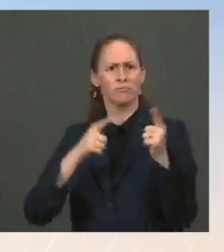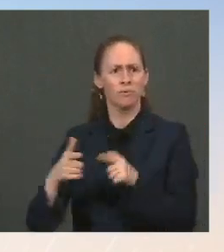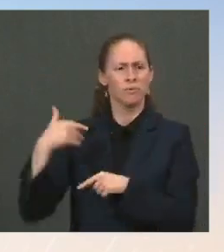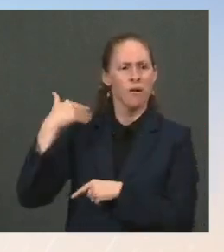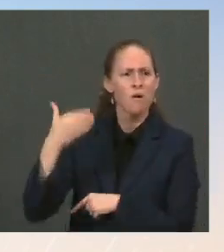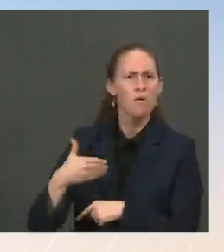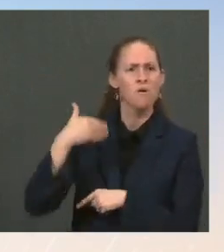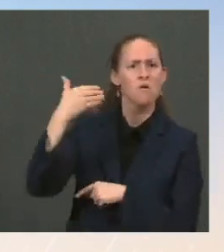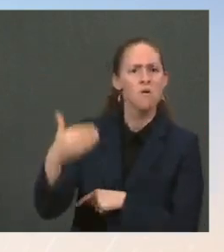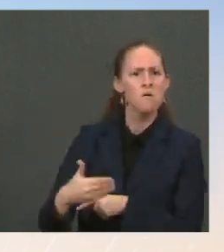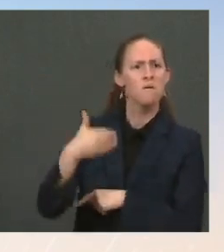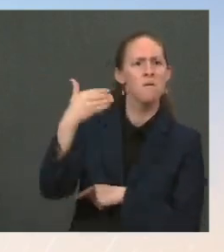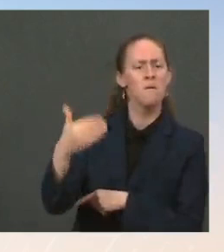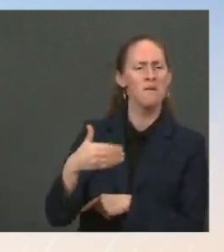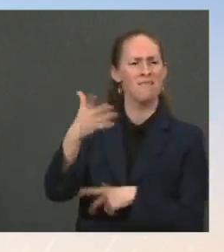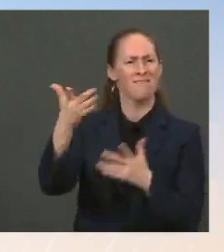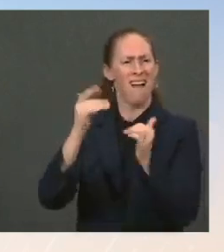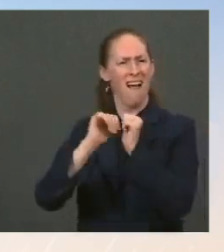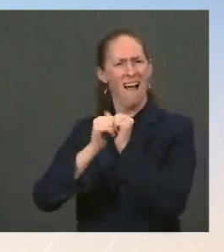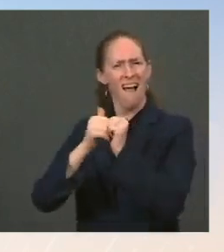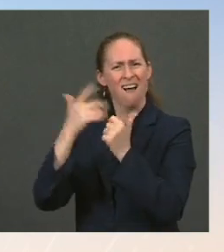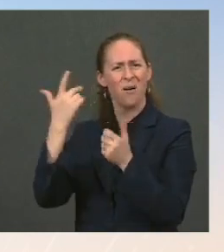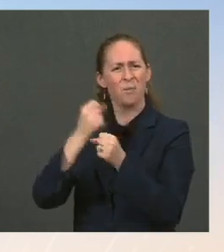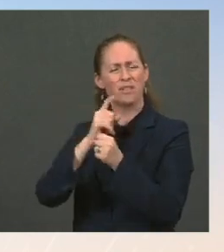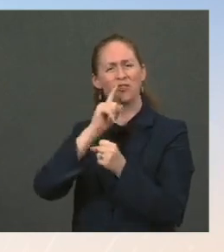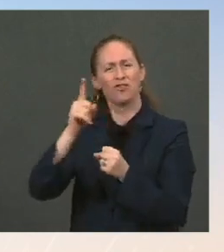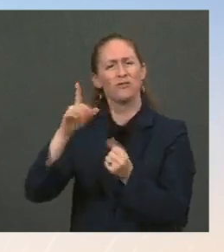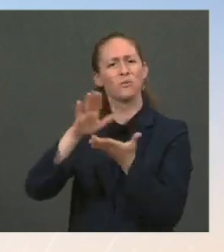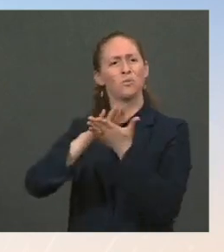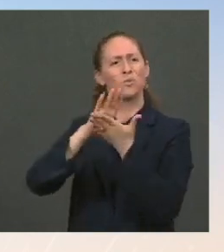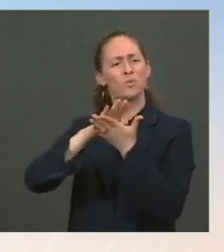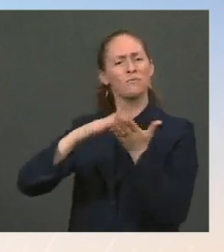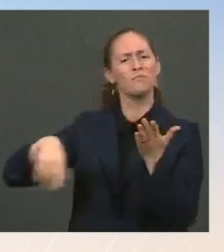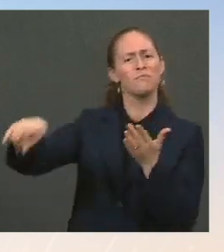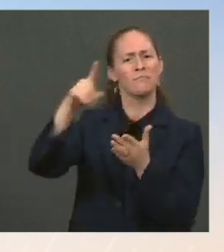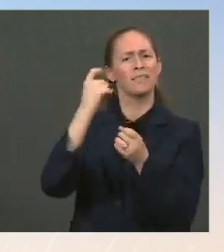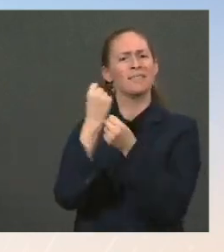that schools can keep children safe from school violence?